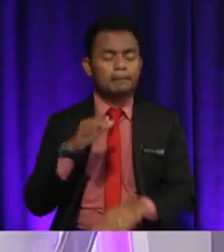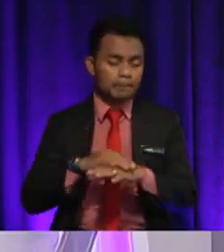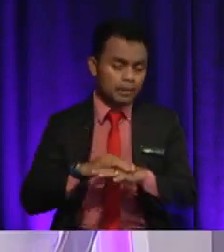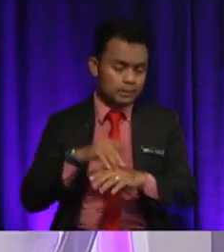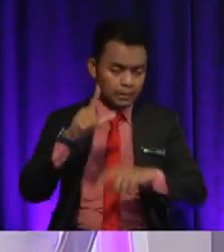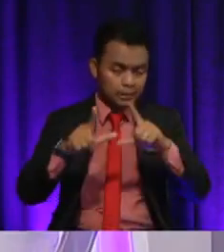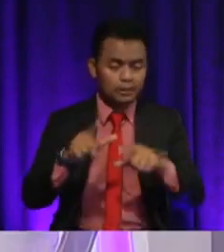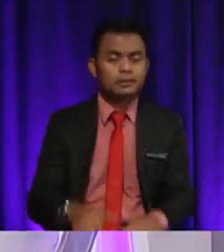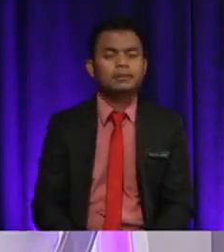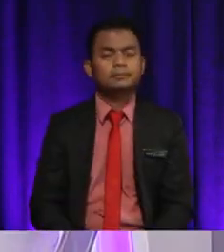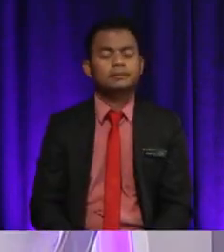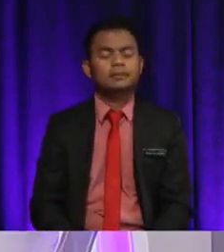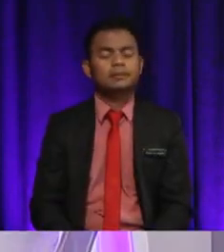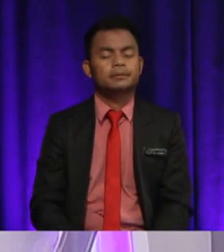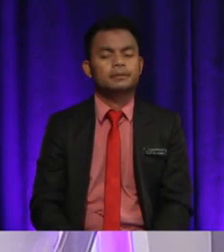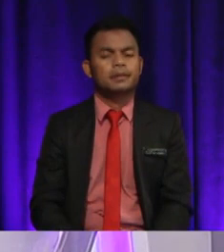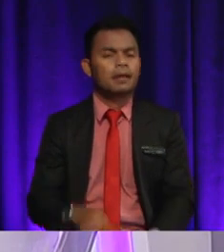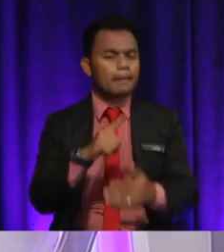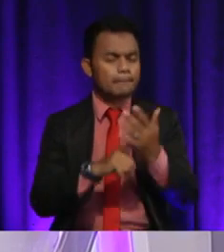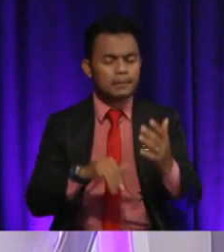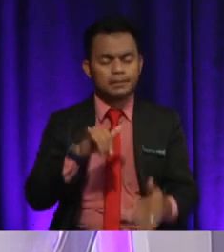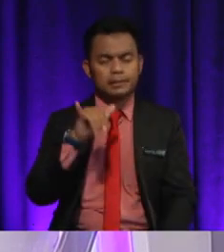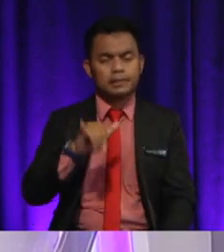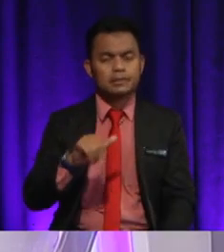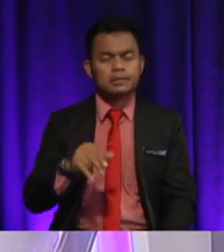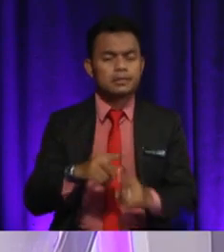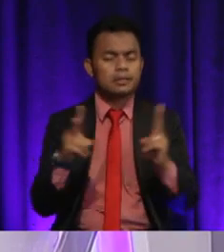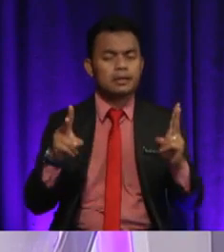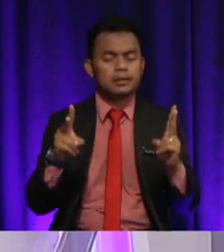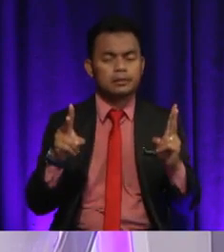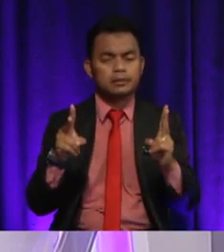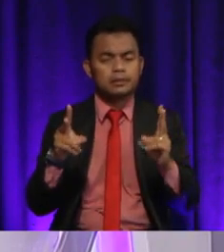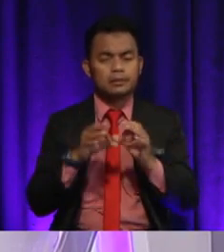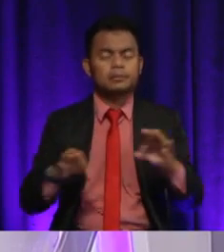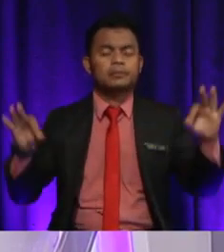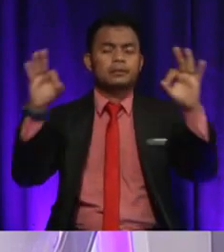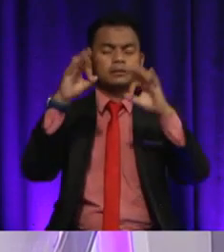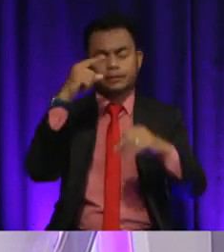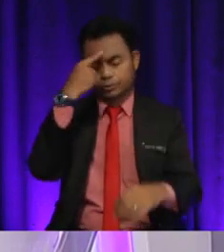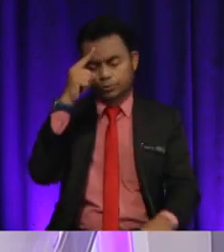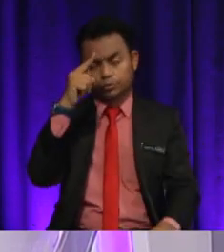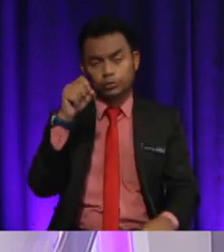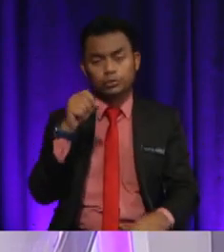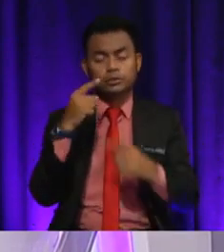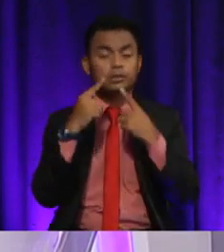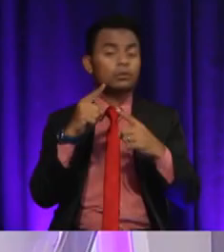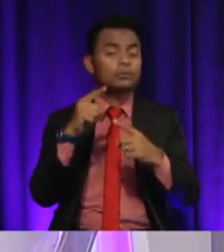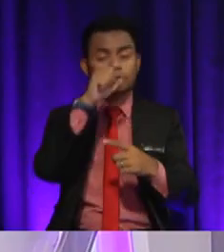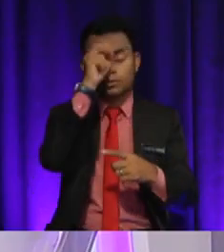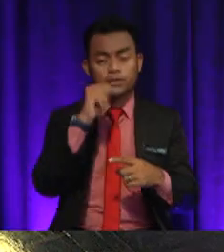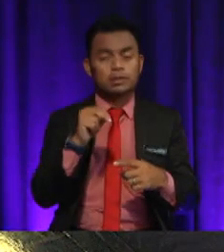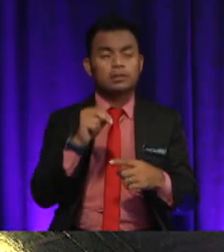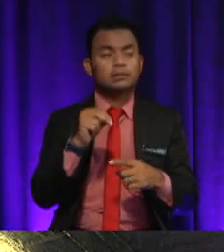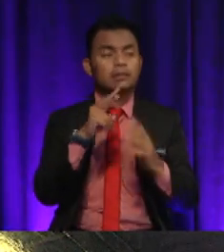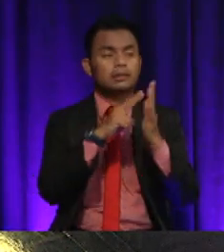ask you, teacher, what is the most important step in answering this reading comprehension question? Is there the most important step that you could share with us? Okay,